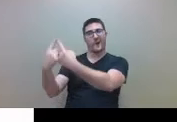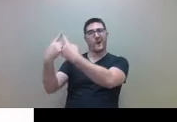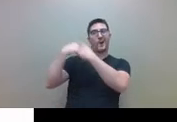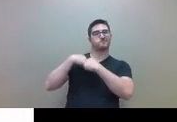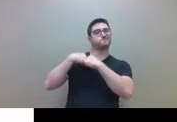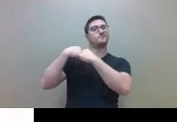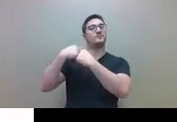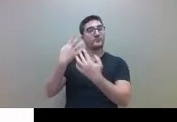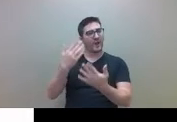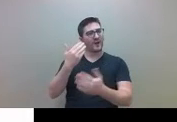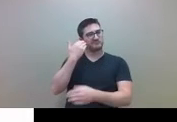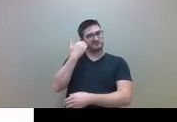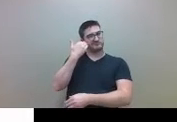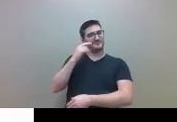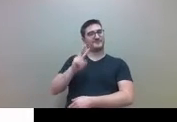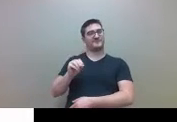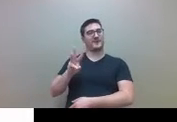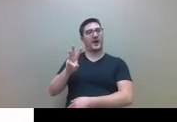made promises to them,